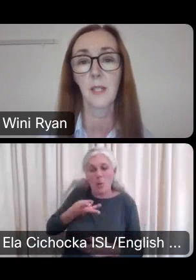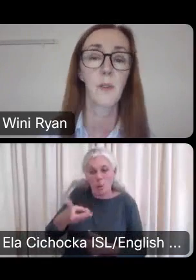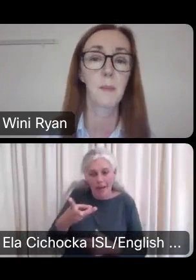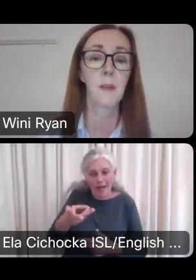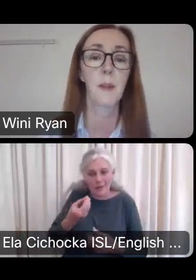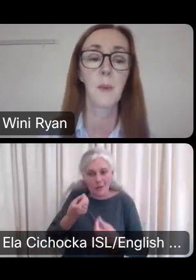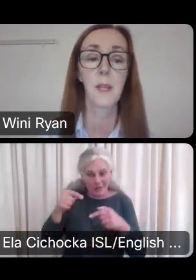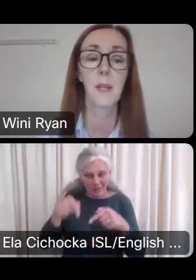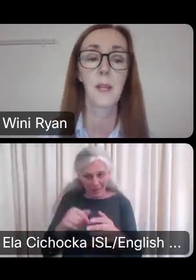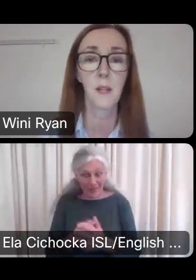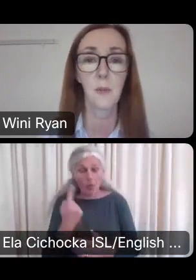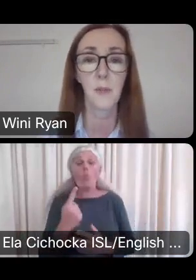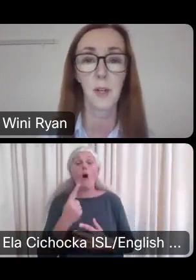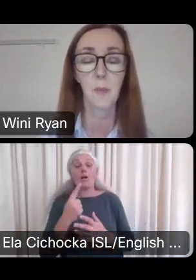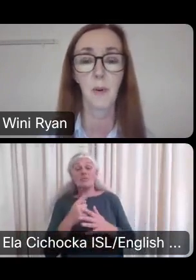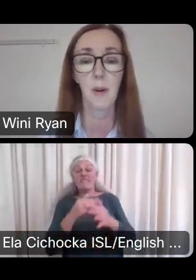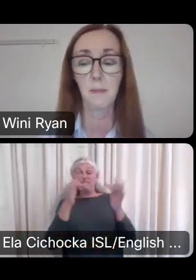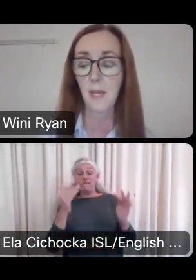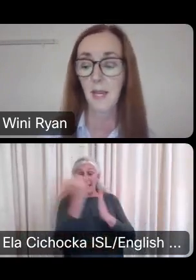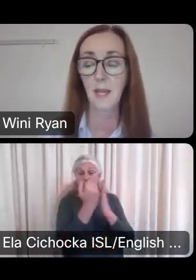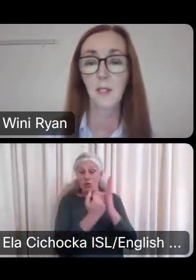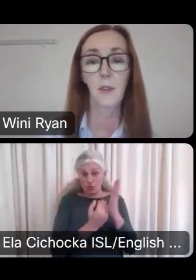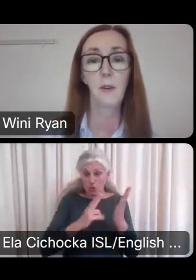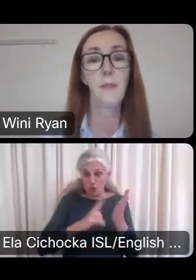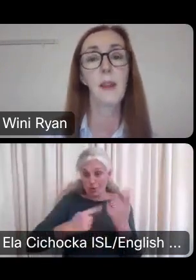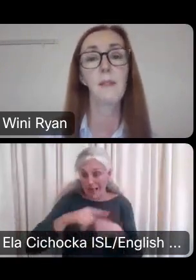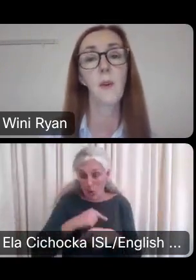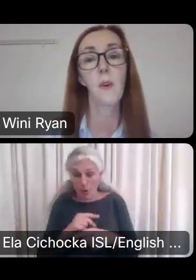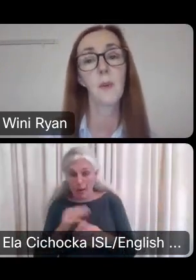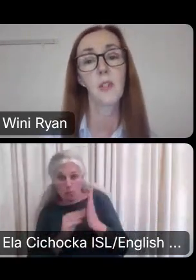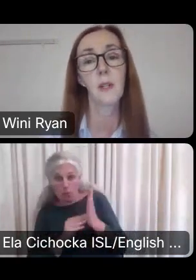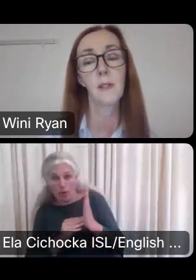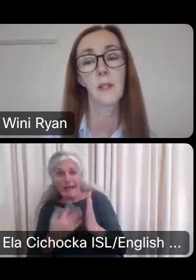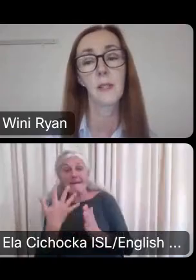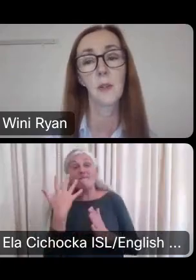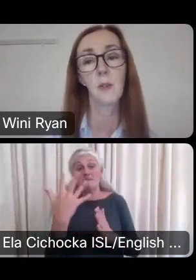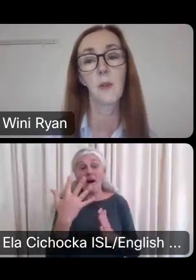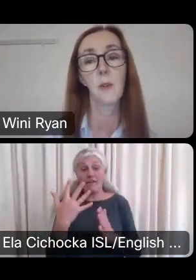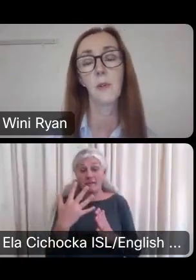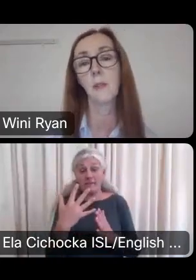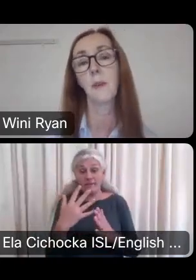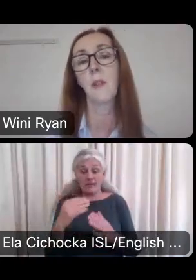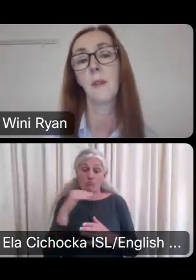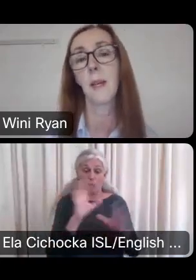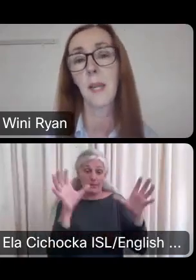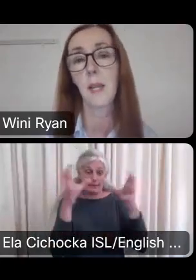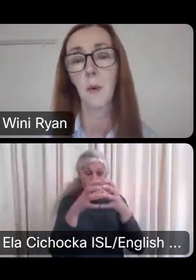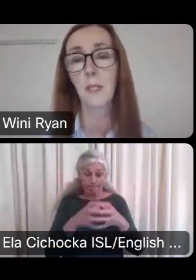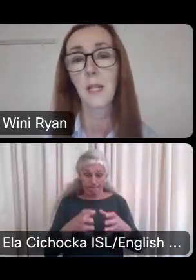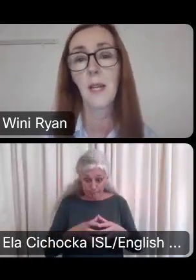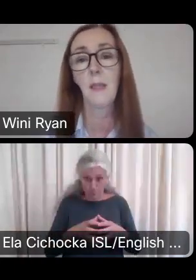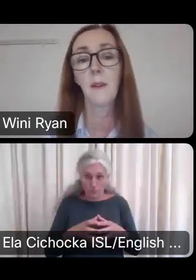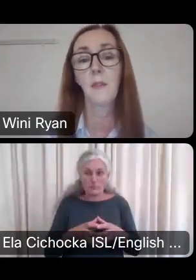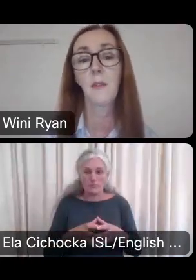this is one framework that we use on our program, and there are 5 core emotional concerns. I'm going to go through these with you in a